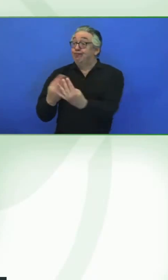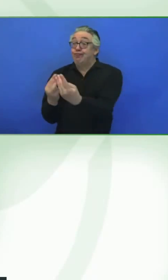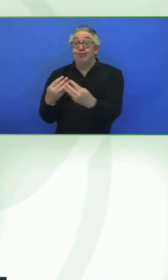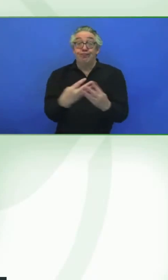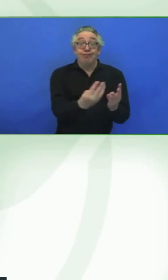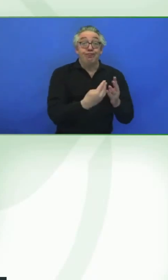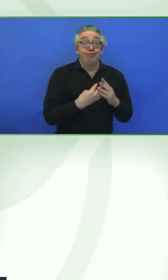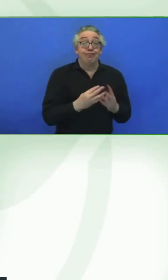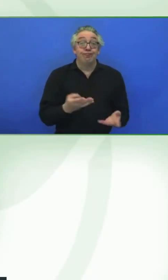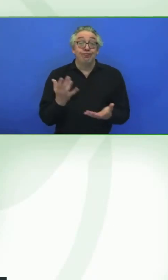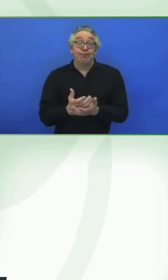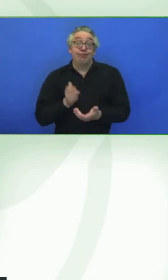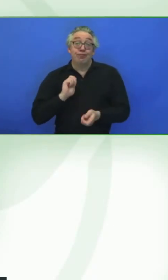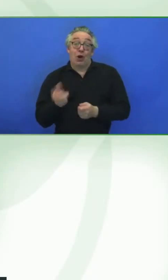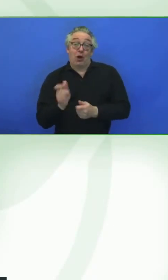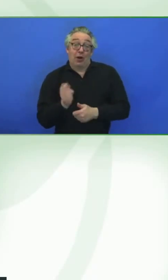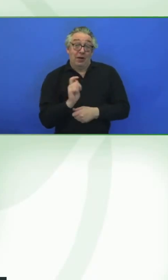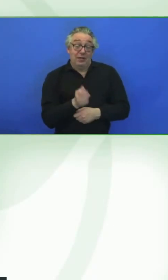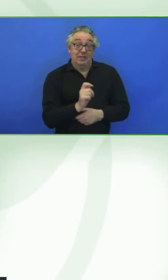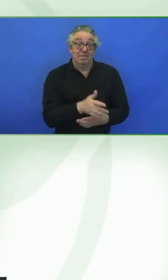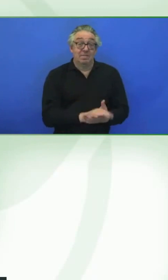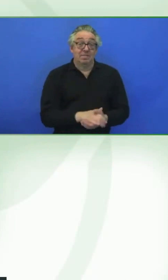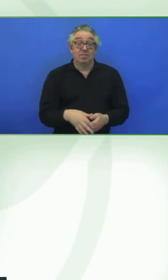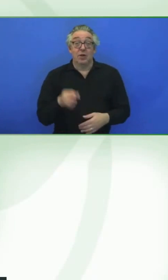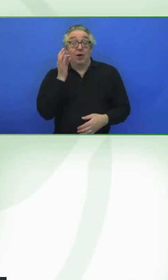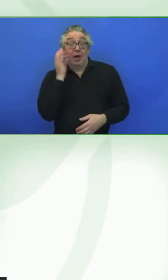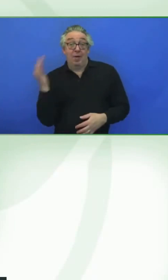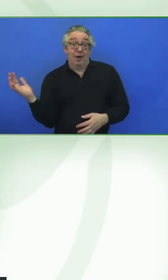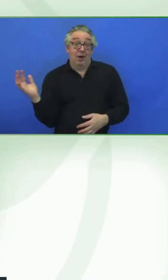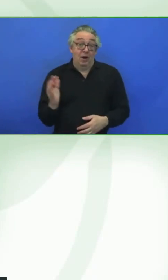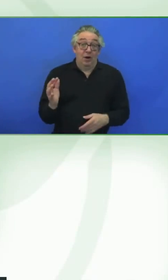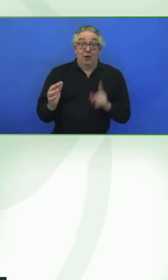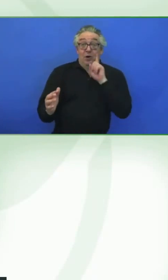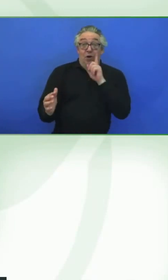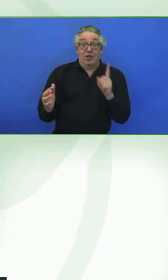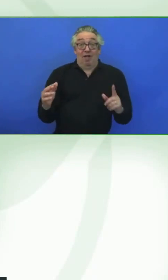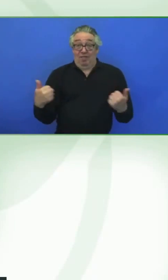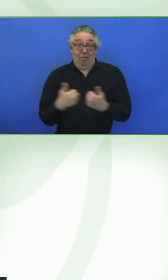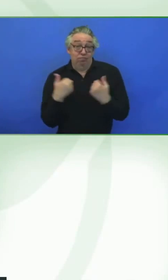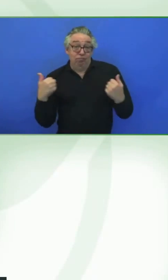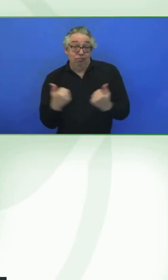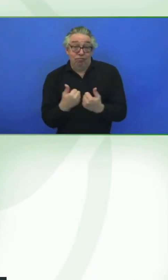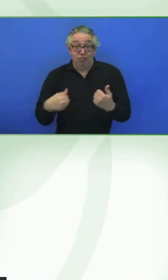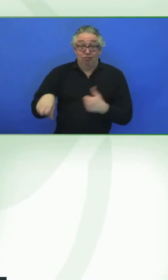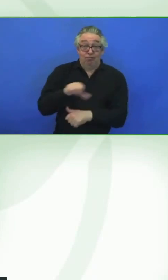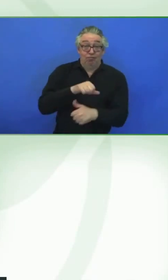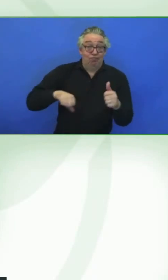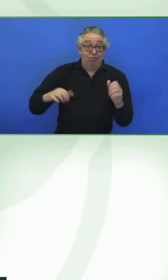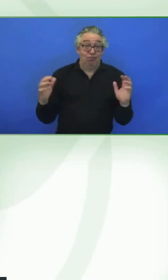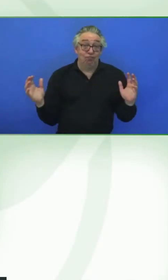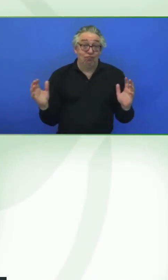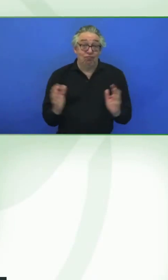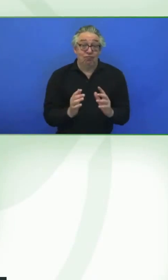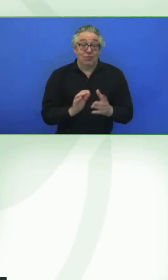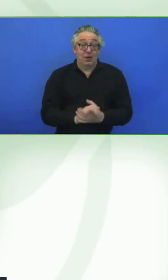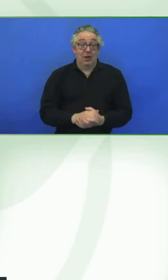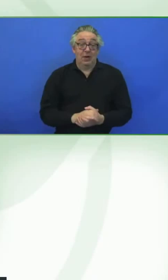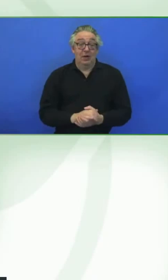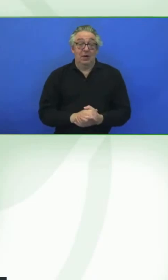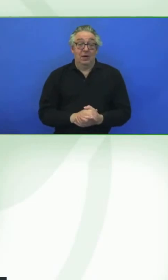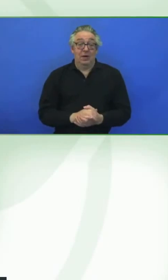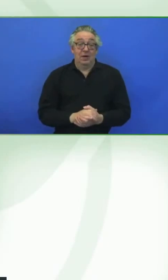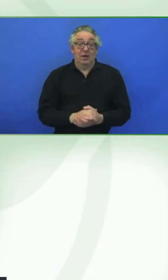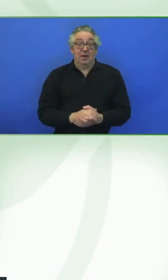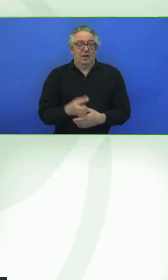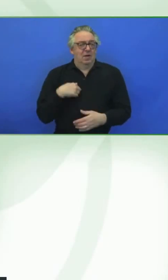We have people, hearing people and deaf people playing together. And it's important to us to get people together.